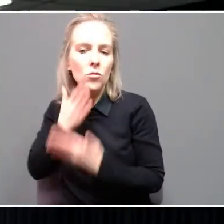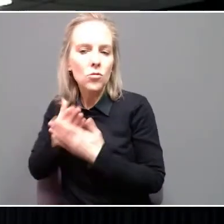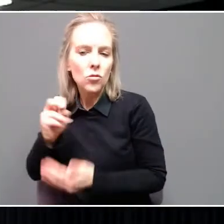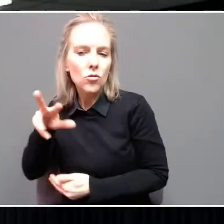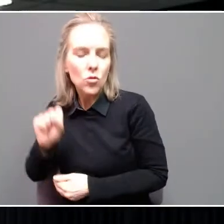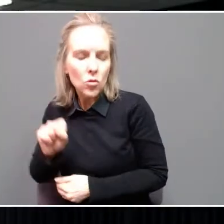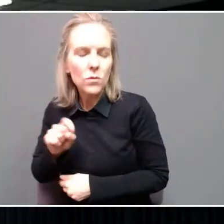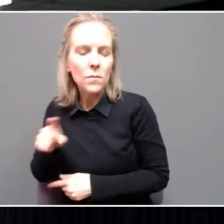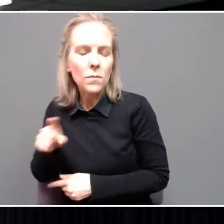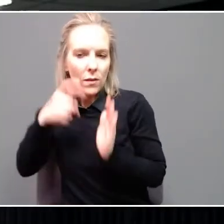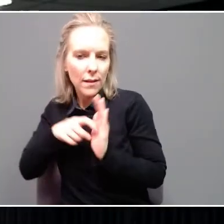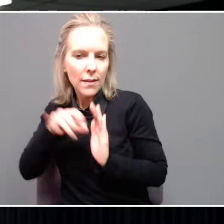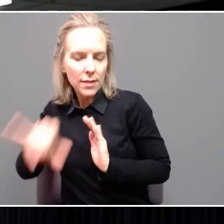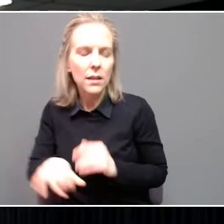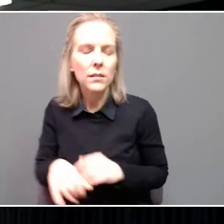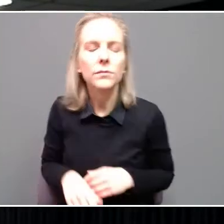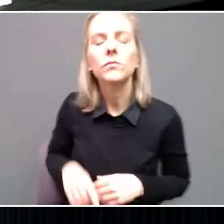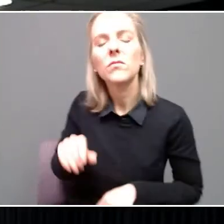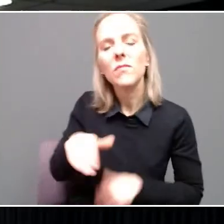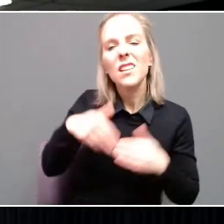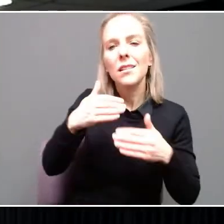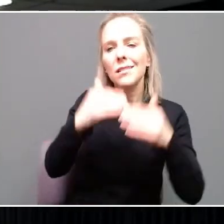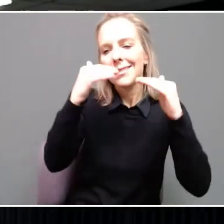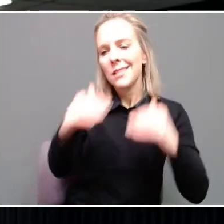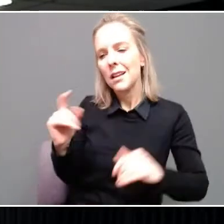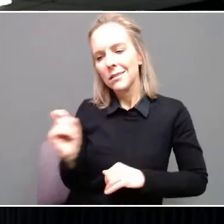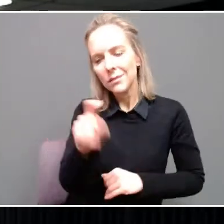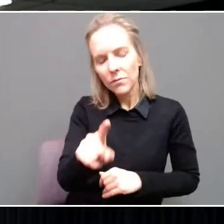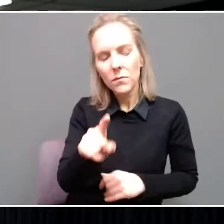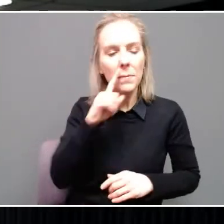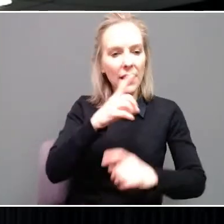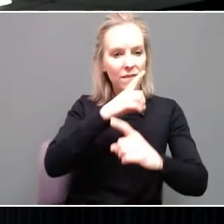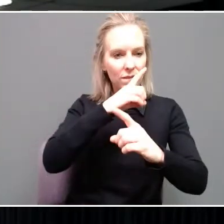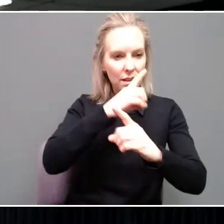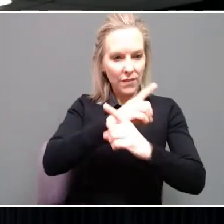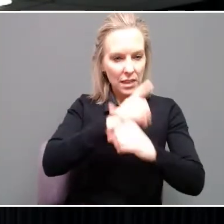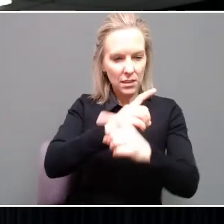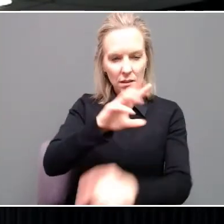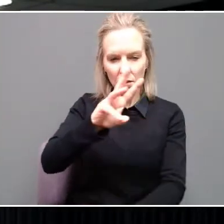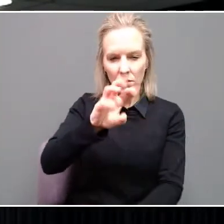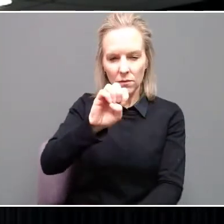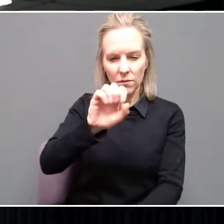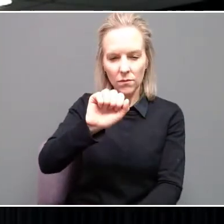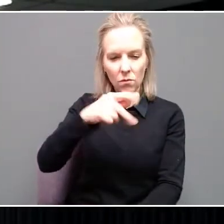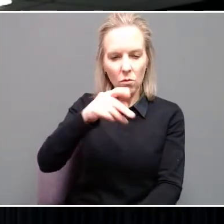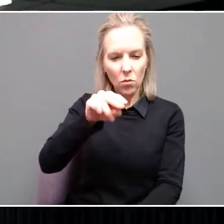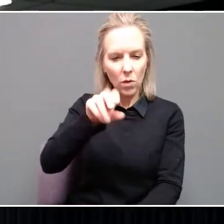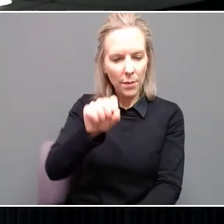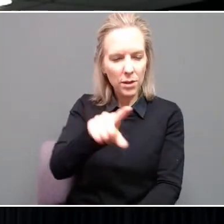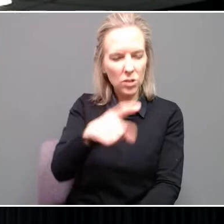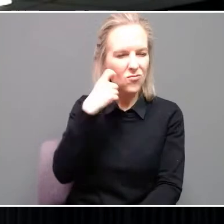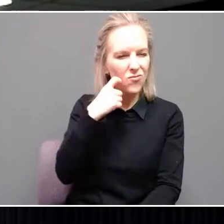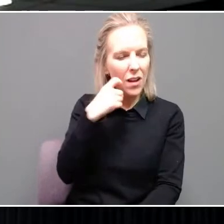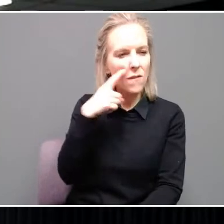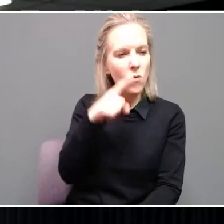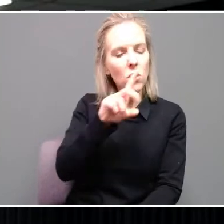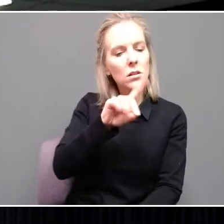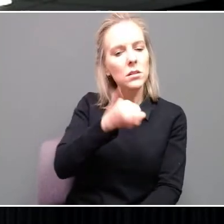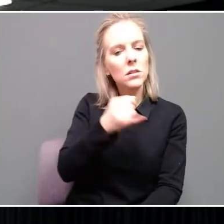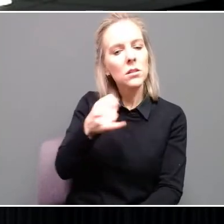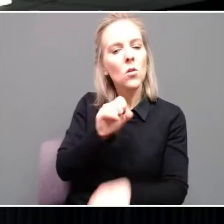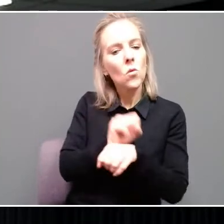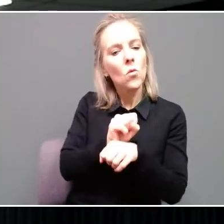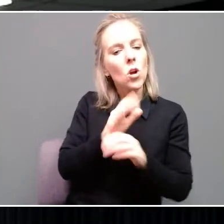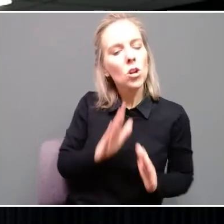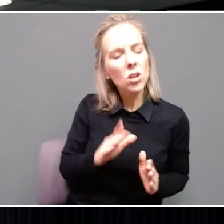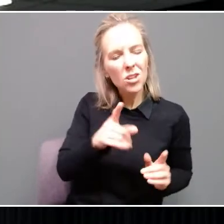Thank you, Governor. The defensive weapons for the juvenile justice workers that you'd mentioned earlier, can you be more specific? I think earlier